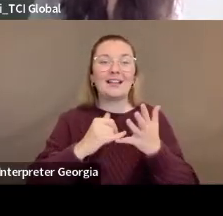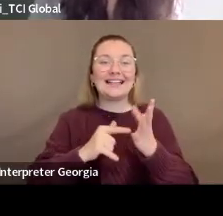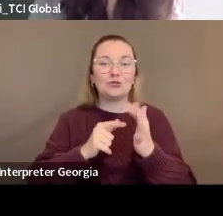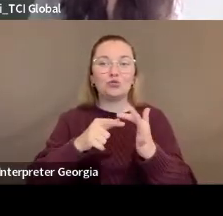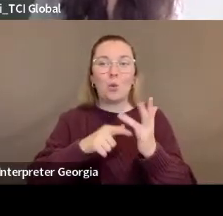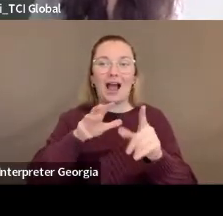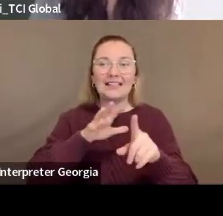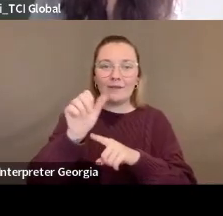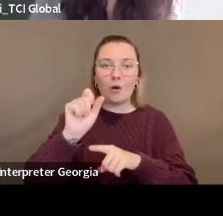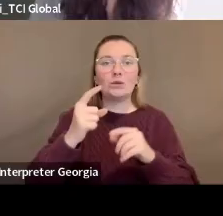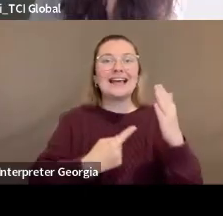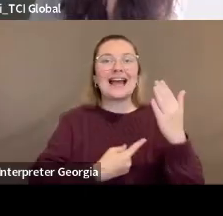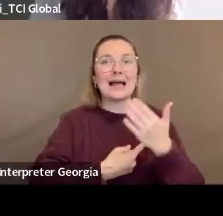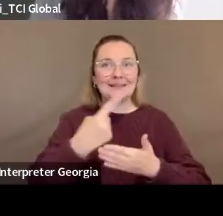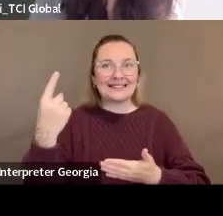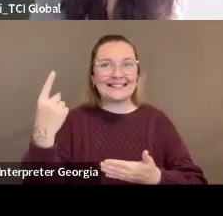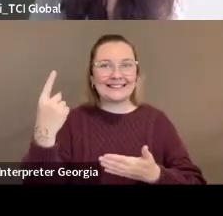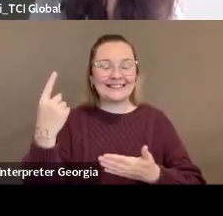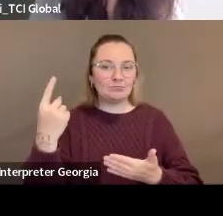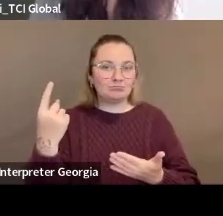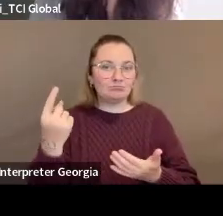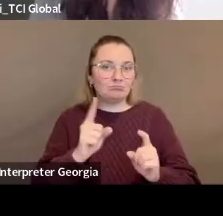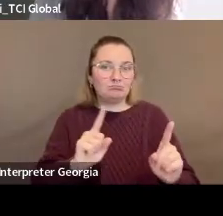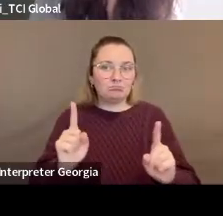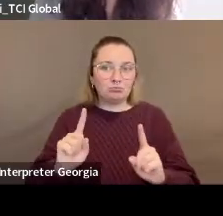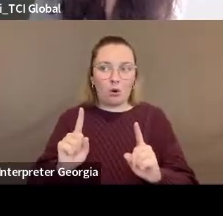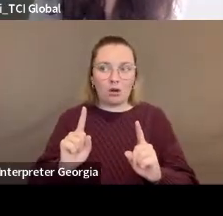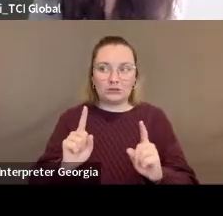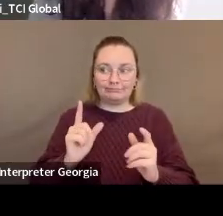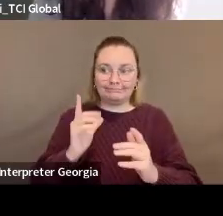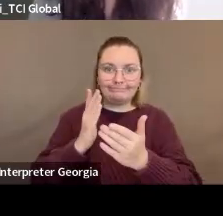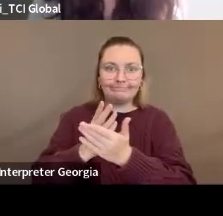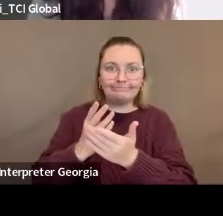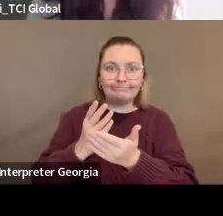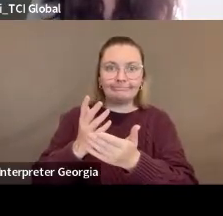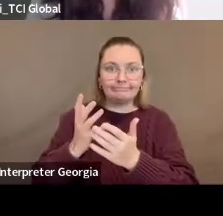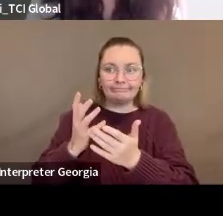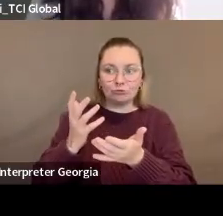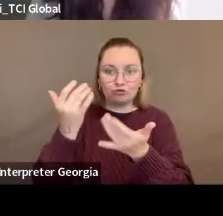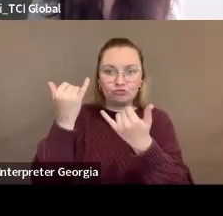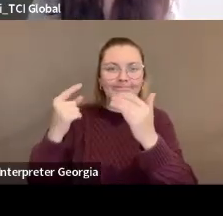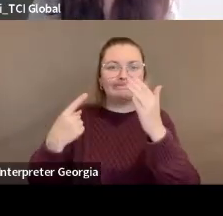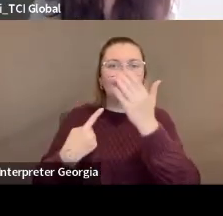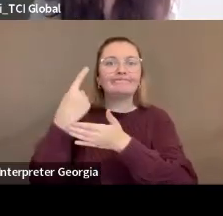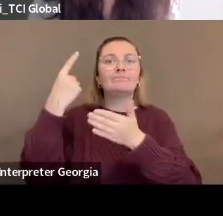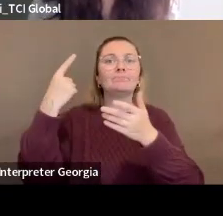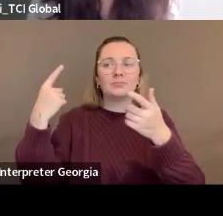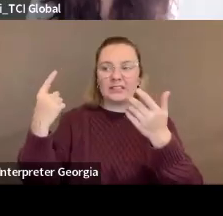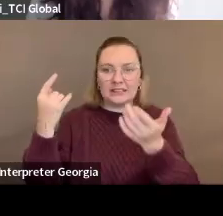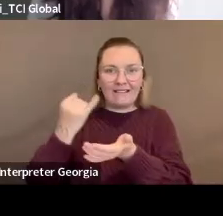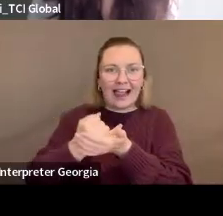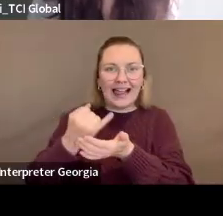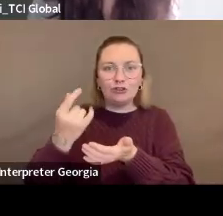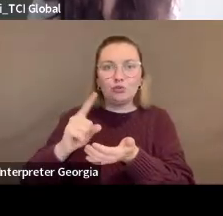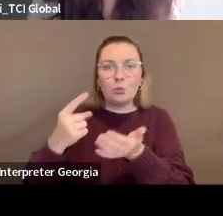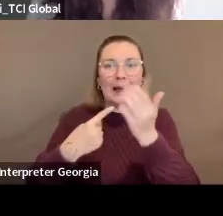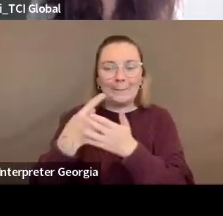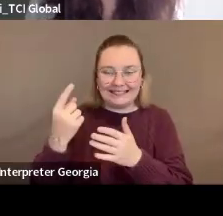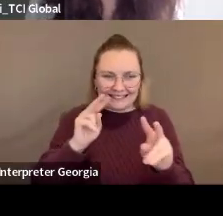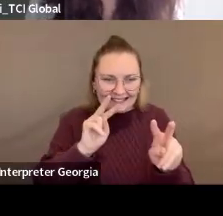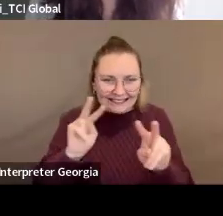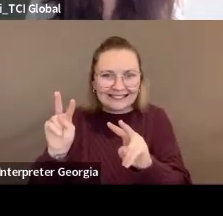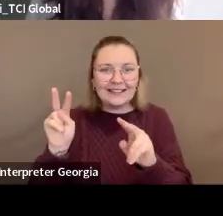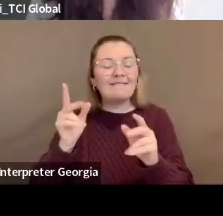identify what's happening, what kind of violations are happening within the community. It's very, very difficult to find